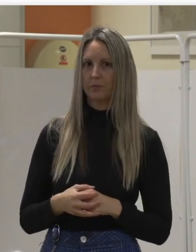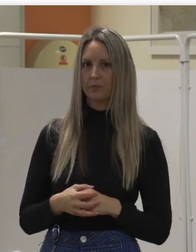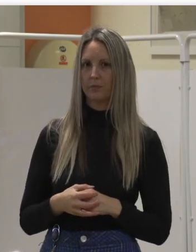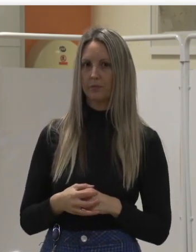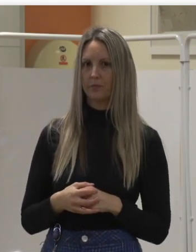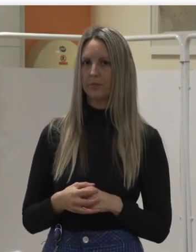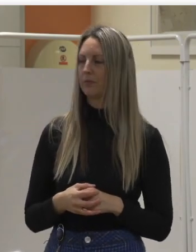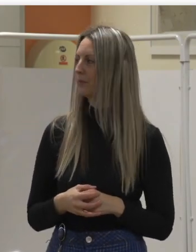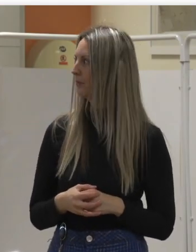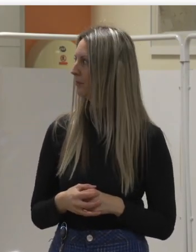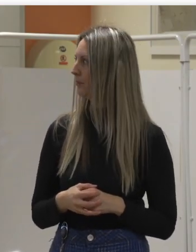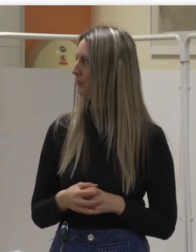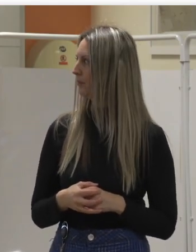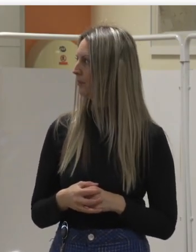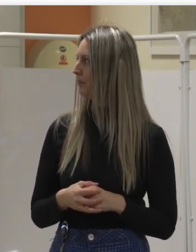have got